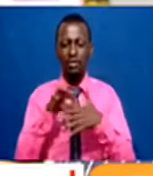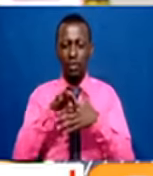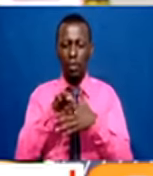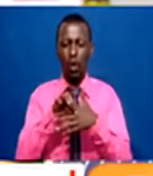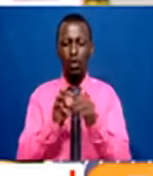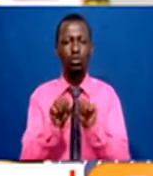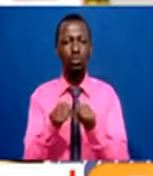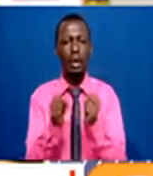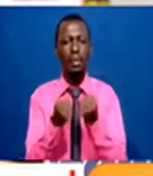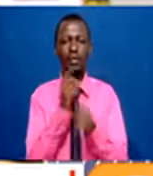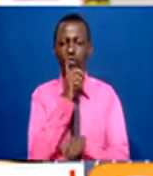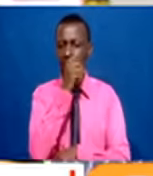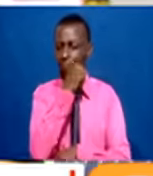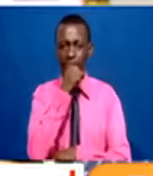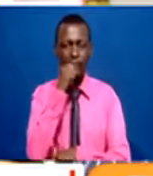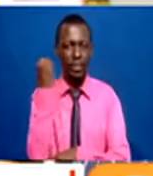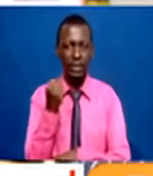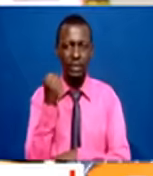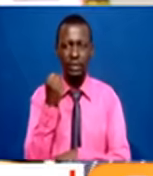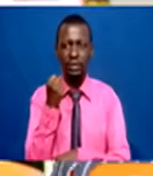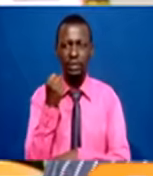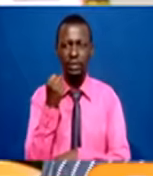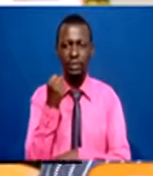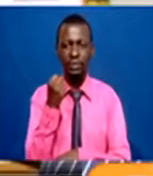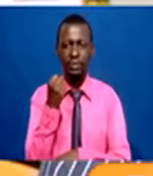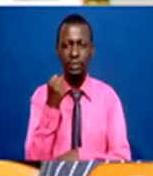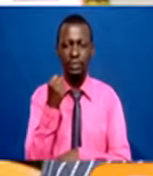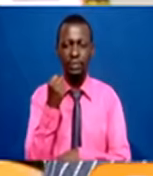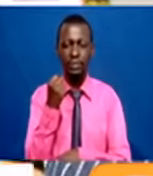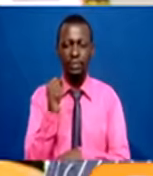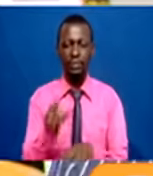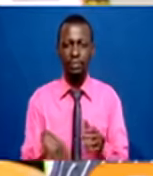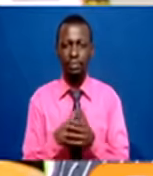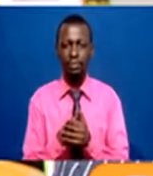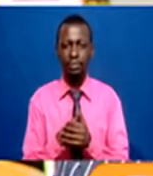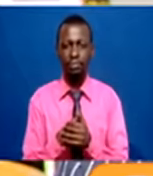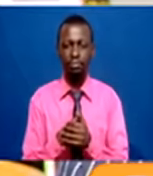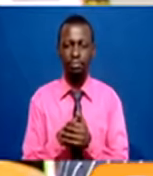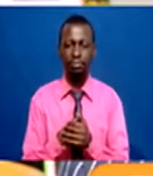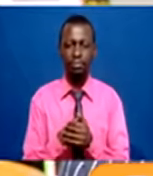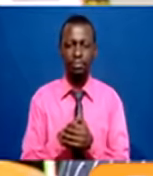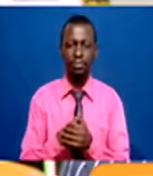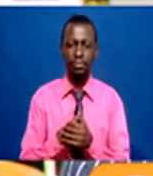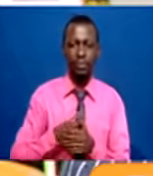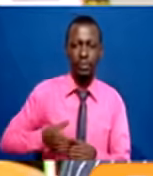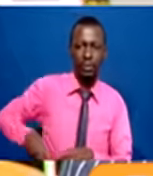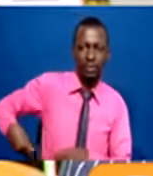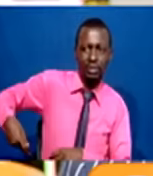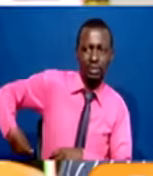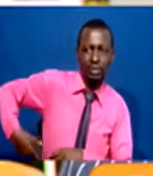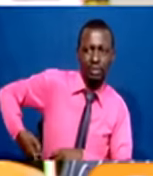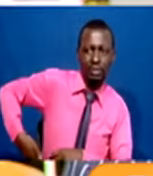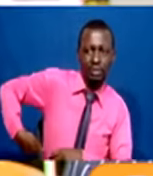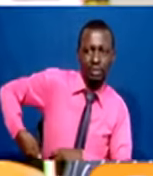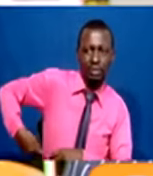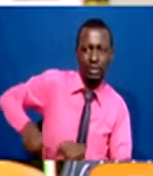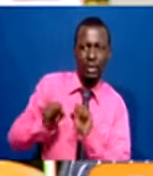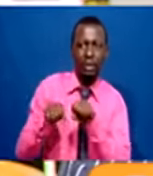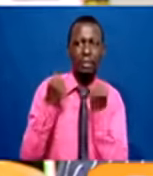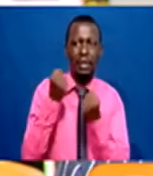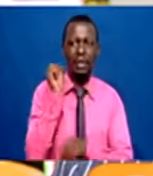broken, the pelvic girdle was broken, the front part of the bosom had